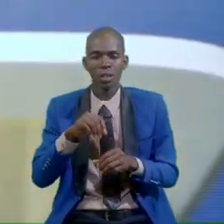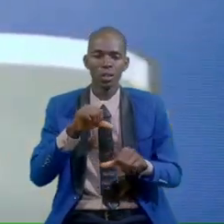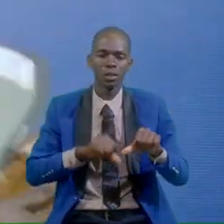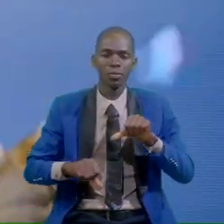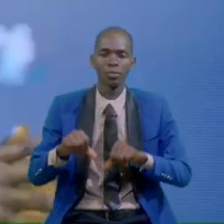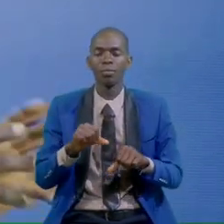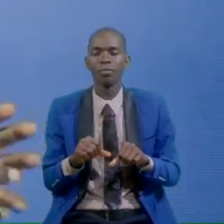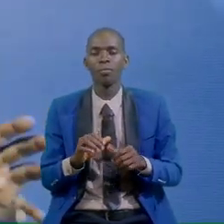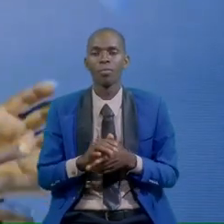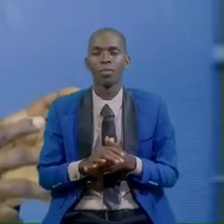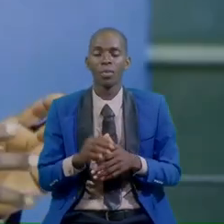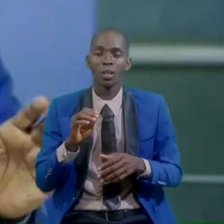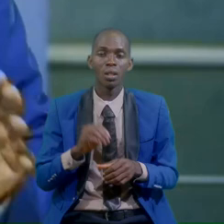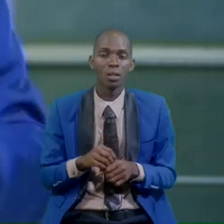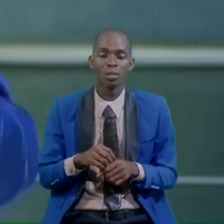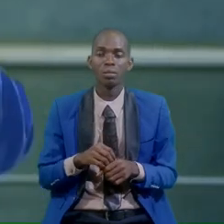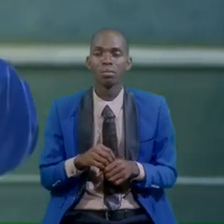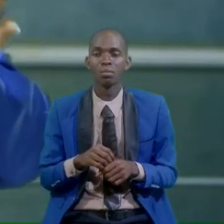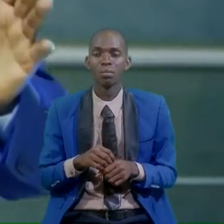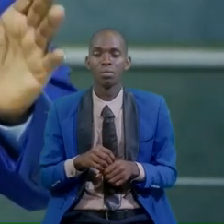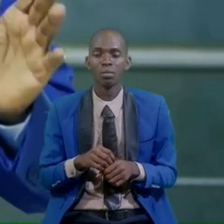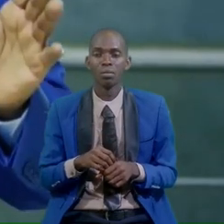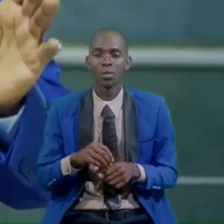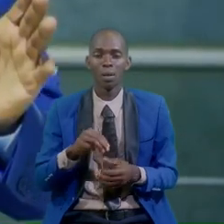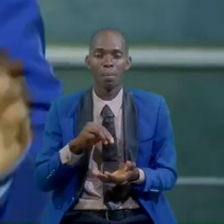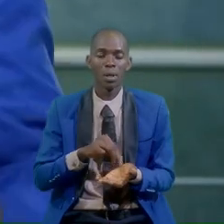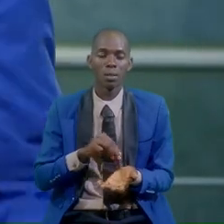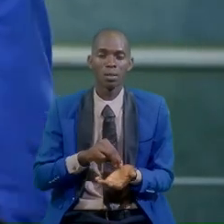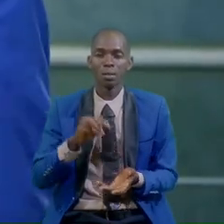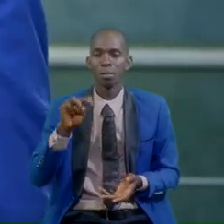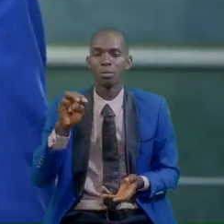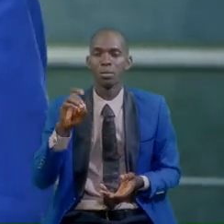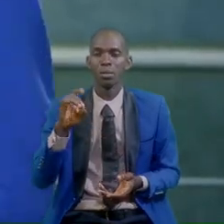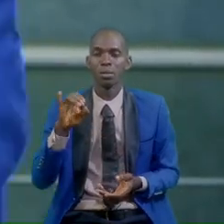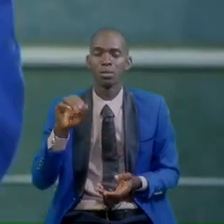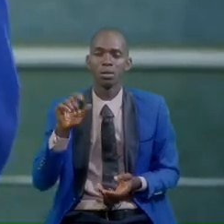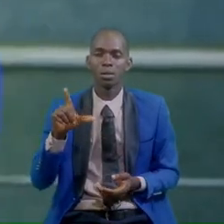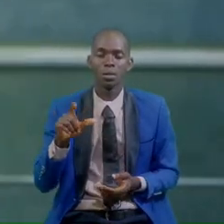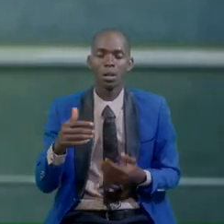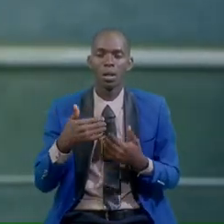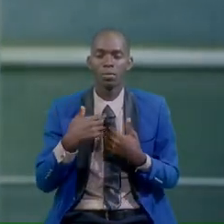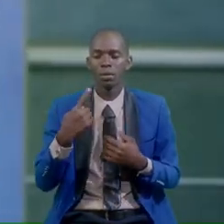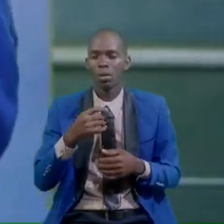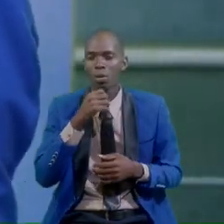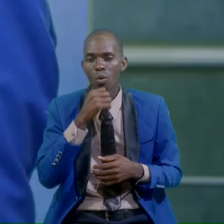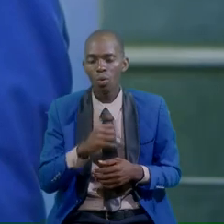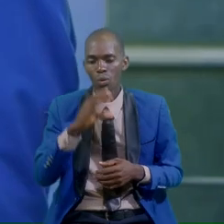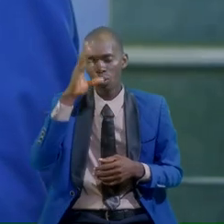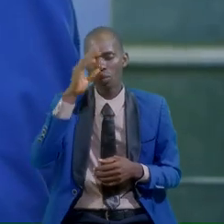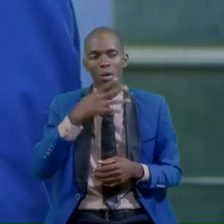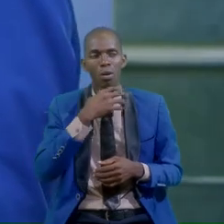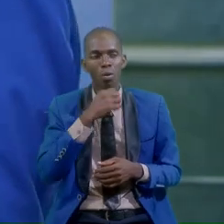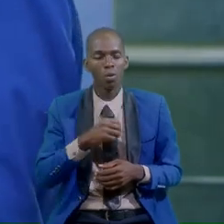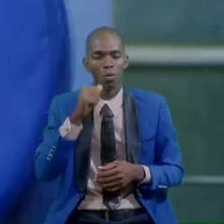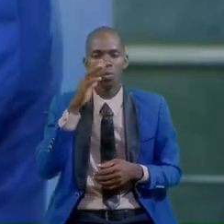medical profession has their old men and their old women. They've gone through 30,